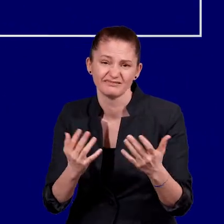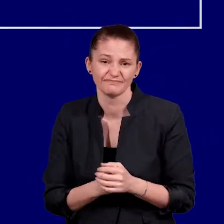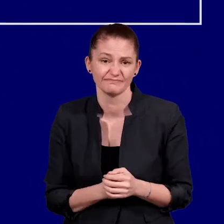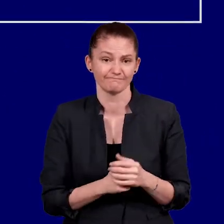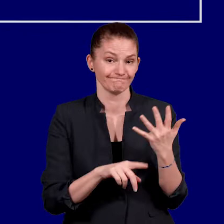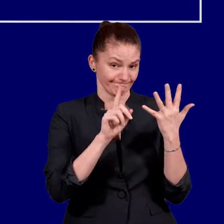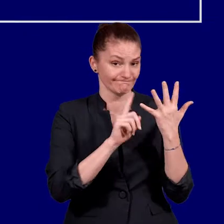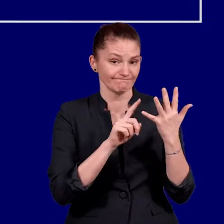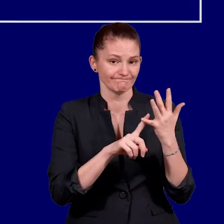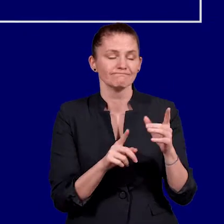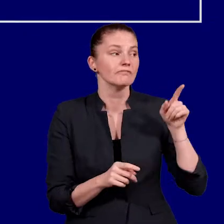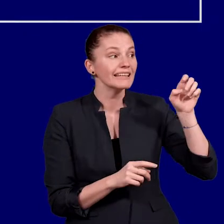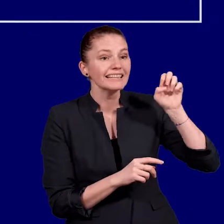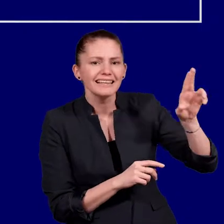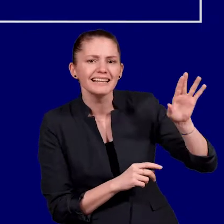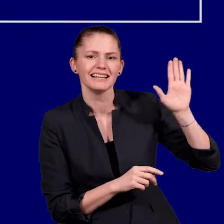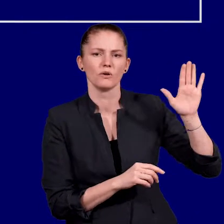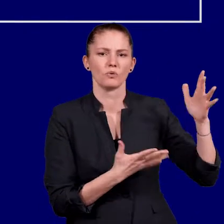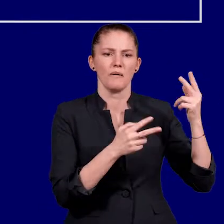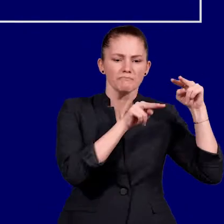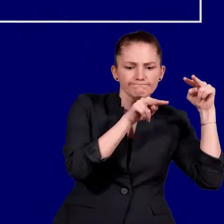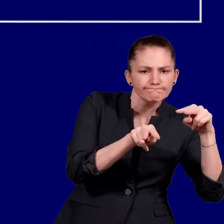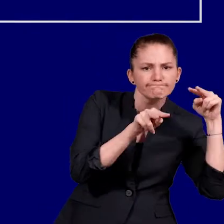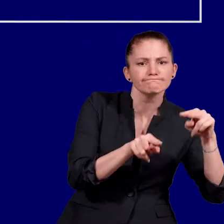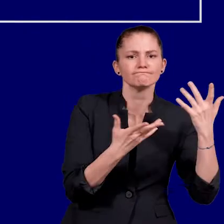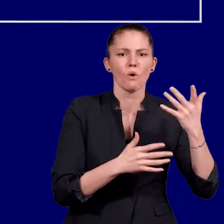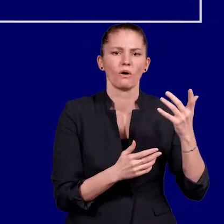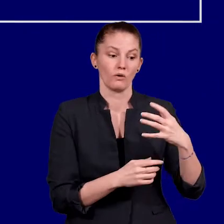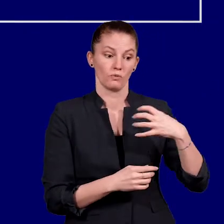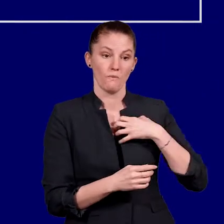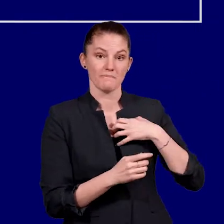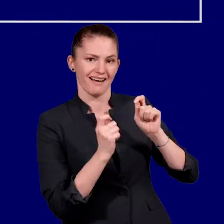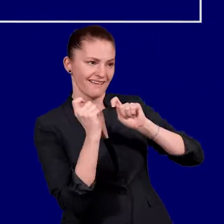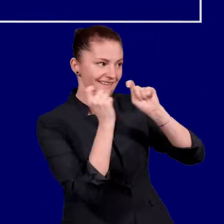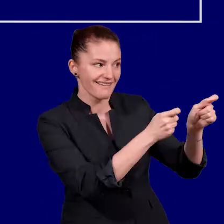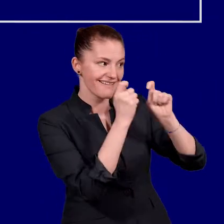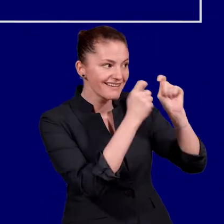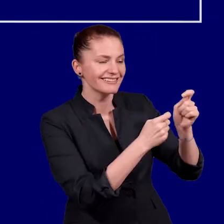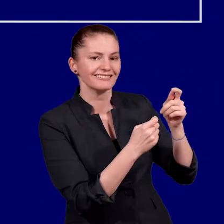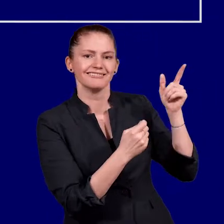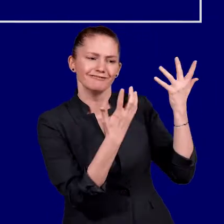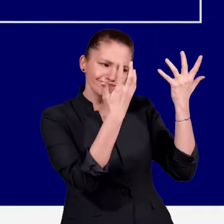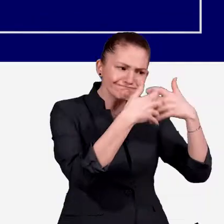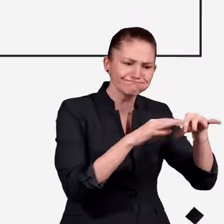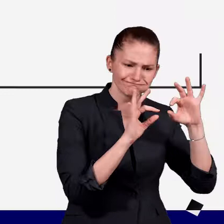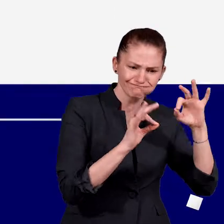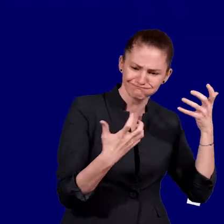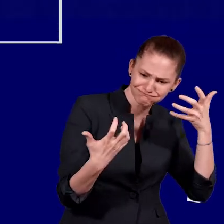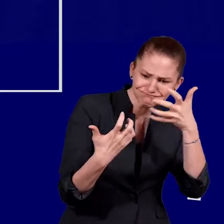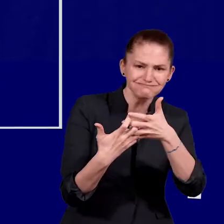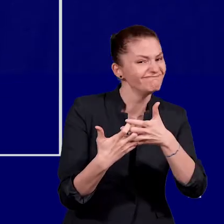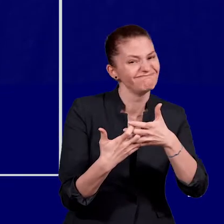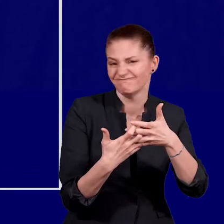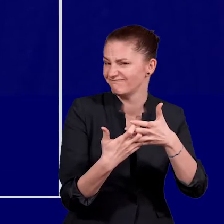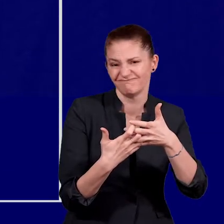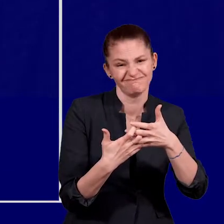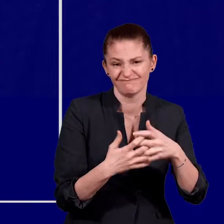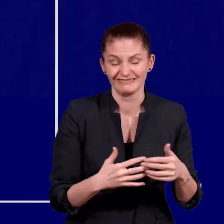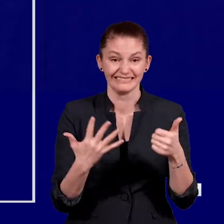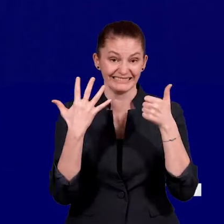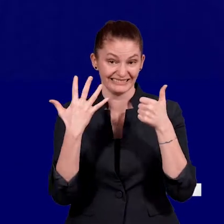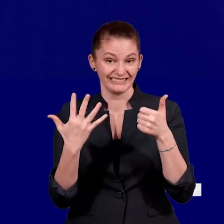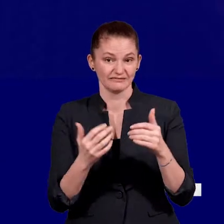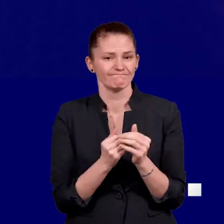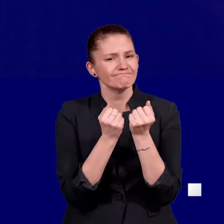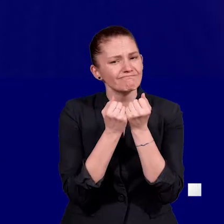and complaints mechanisms at EU level are not fit for purpose. 6.